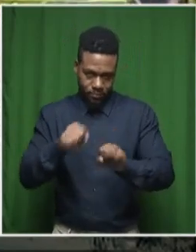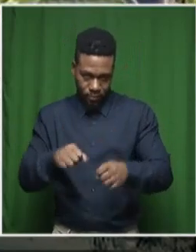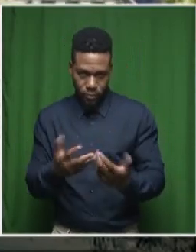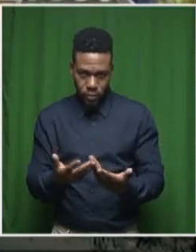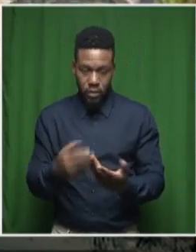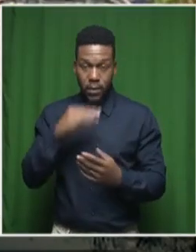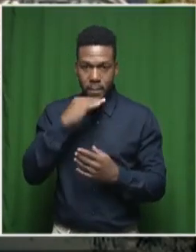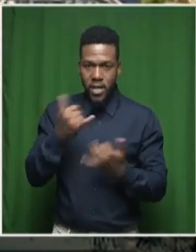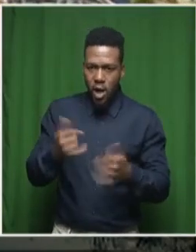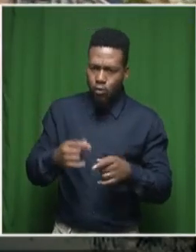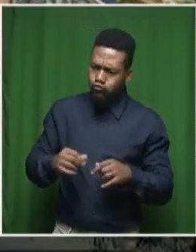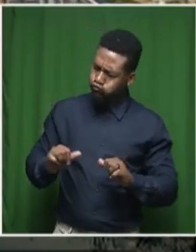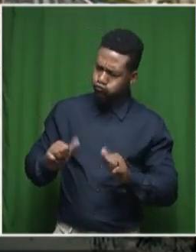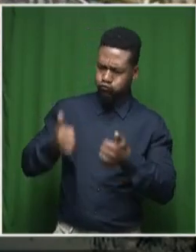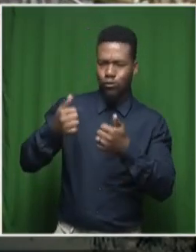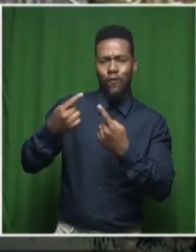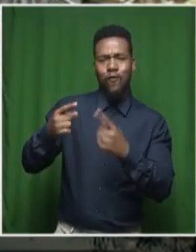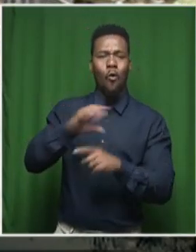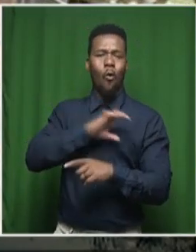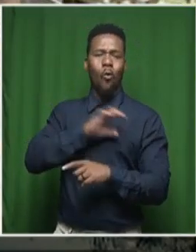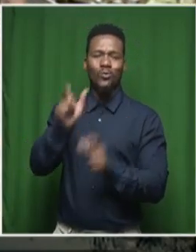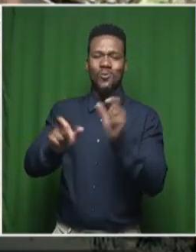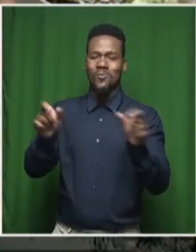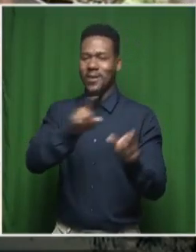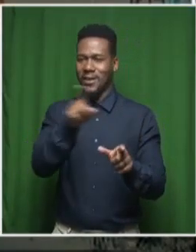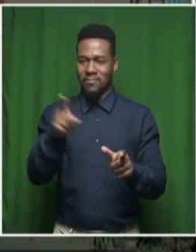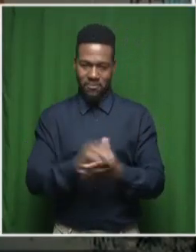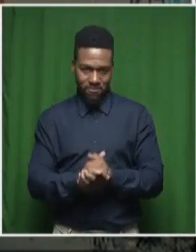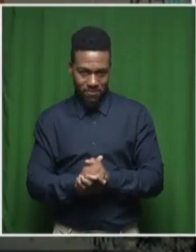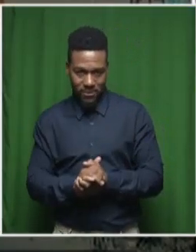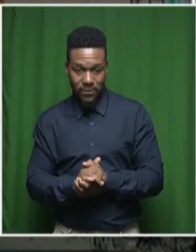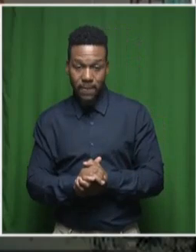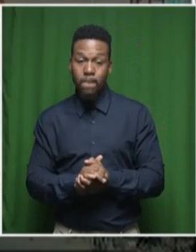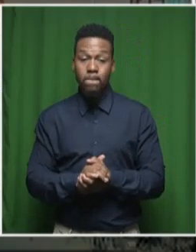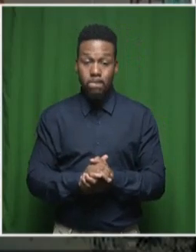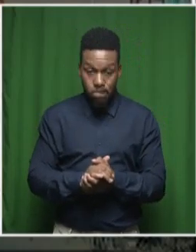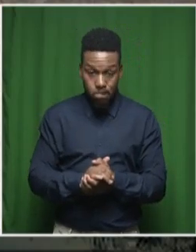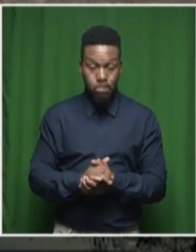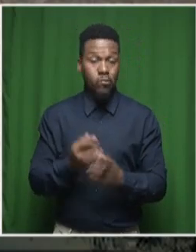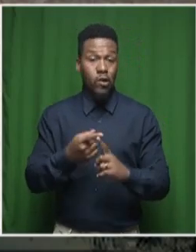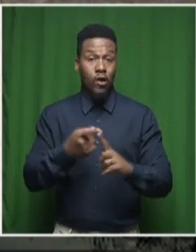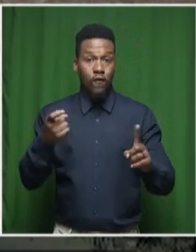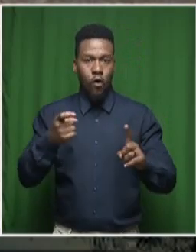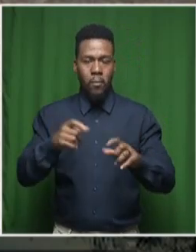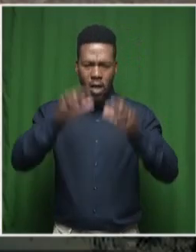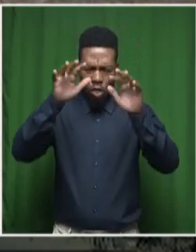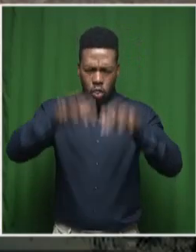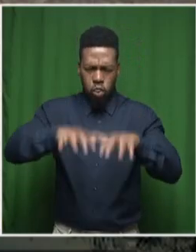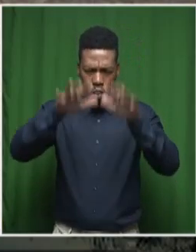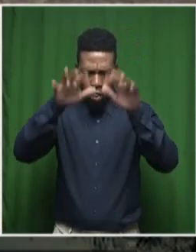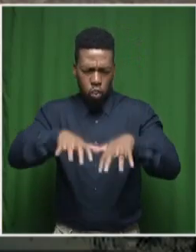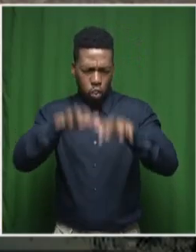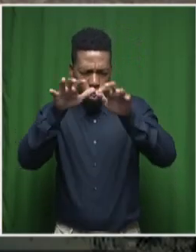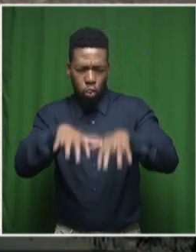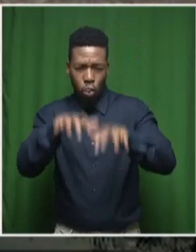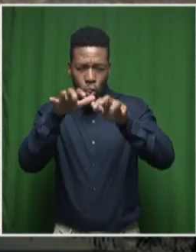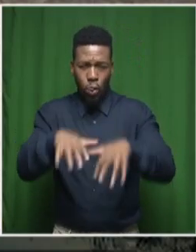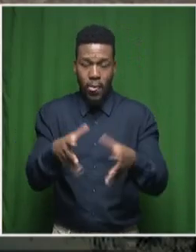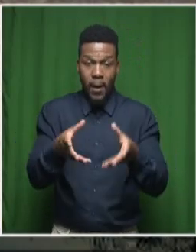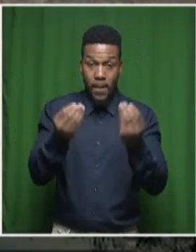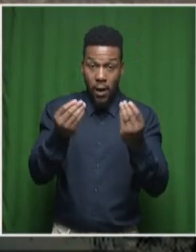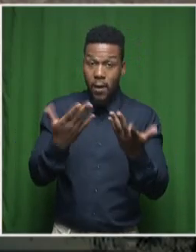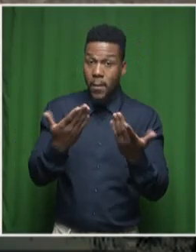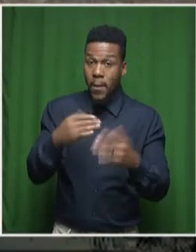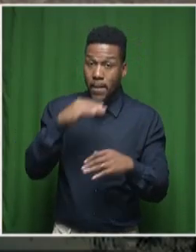augur well for the consumer. I think even from the rains that we've been receiving, and of course the plantations